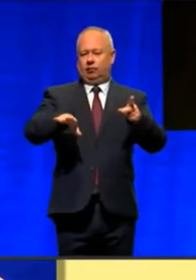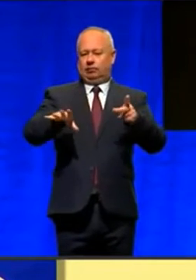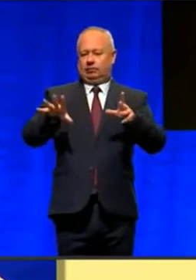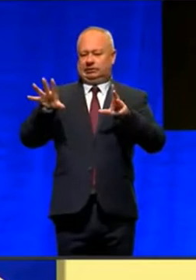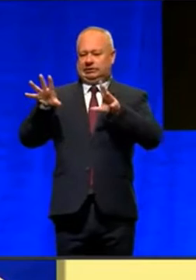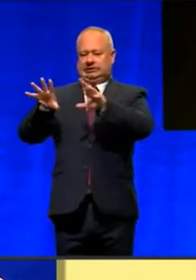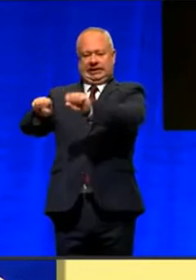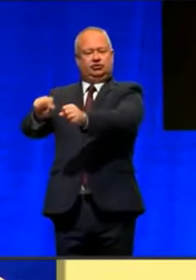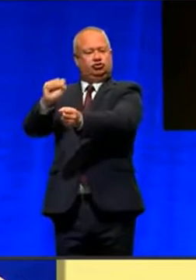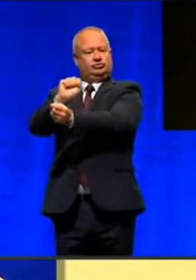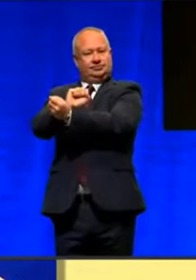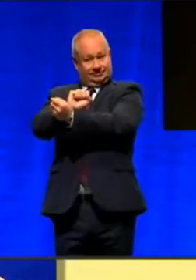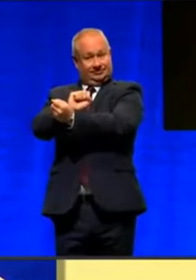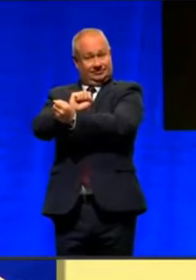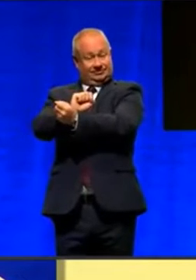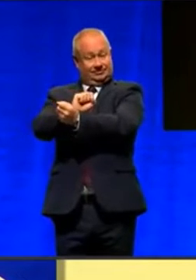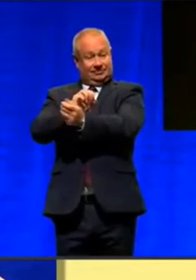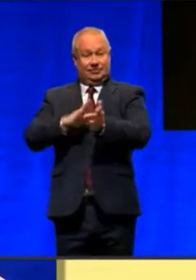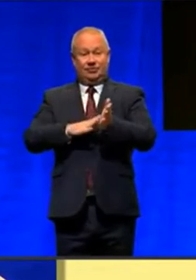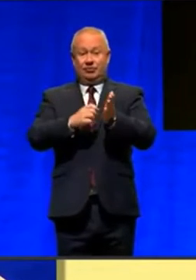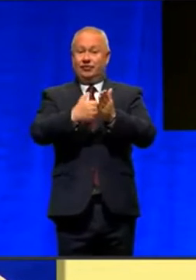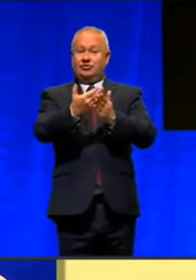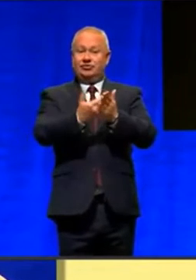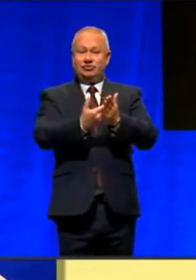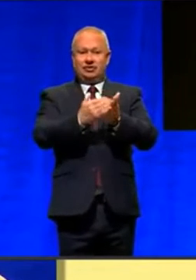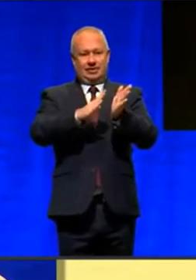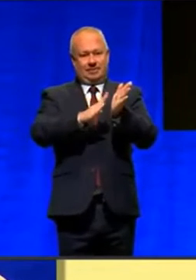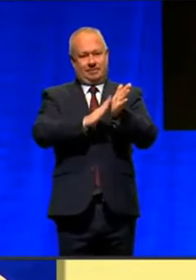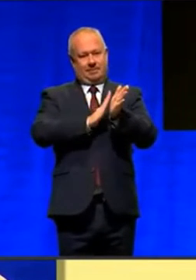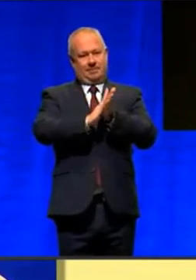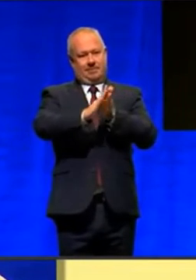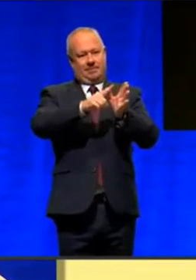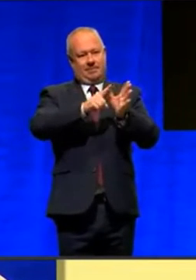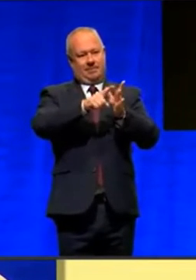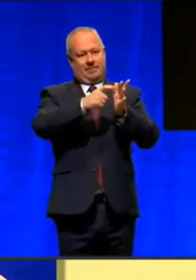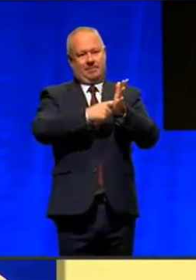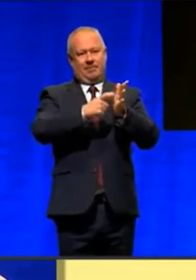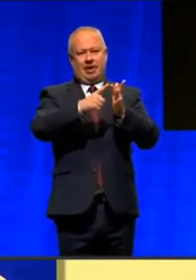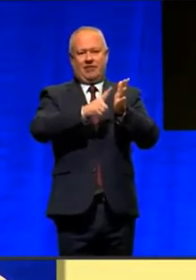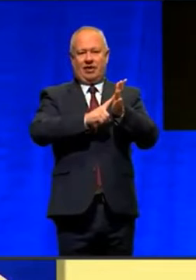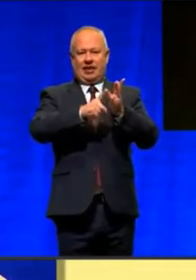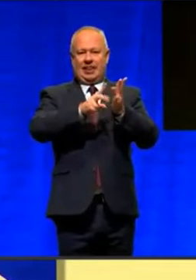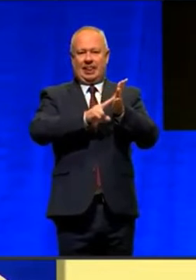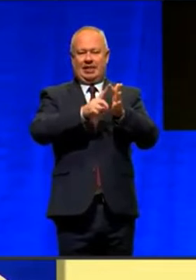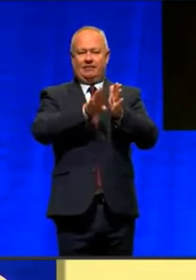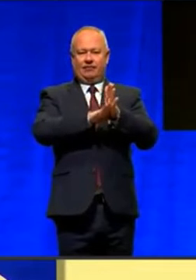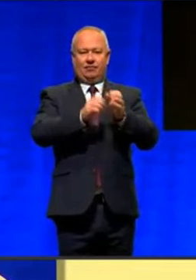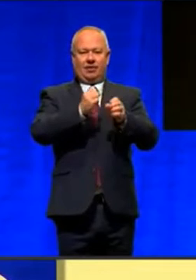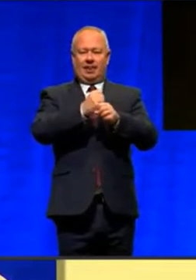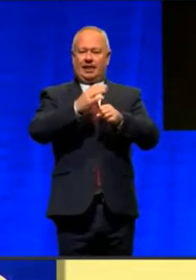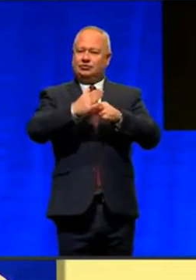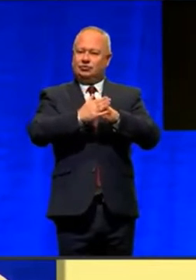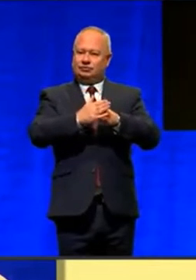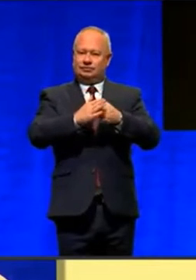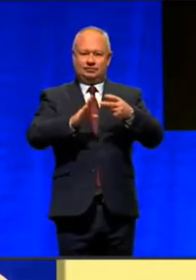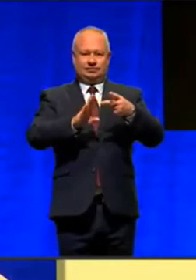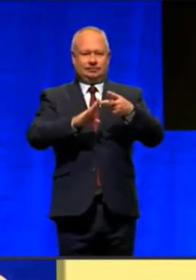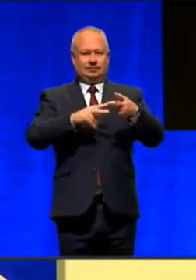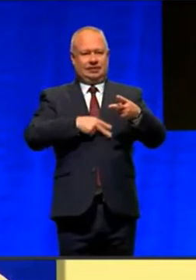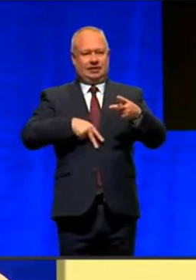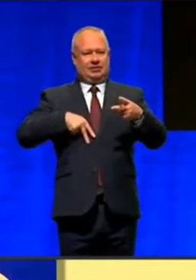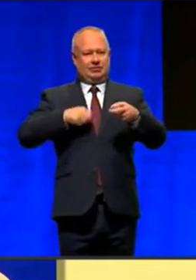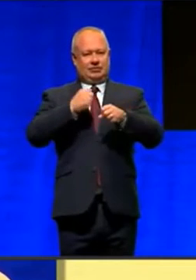to move that resolution, we have Vary Love from Glasgow Proven Branch, and the resolution will be seconded by